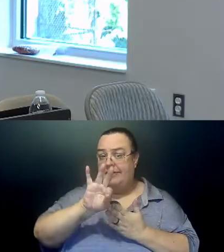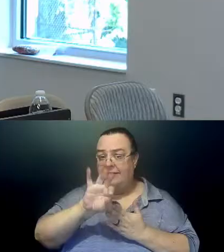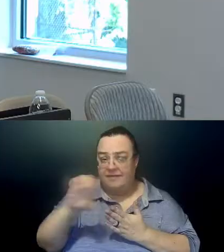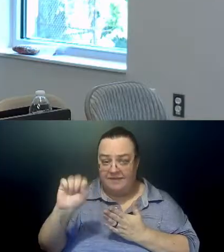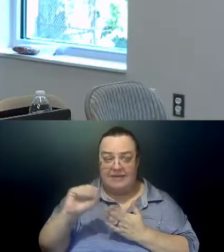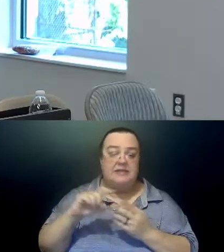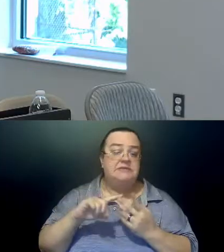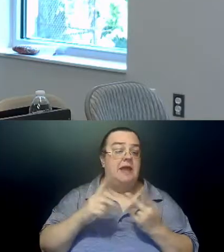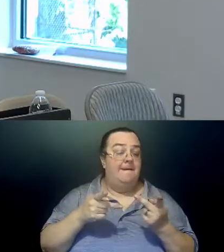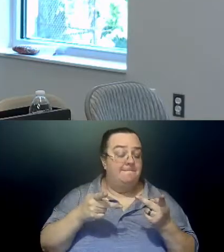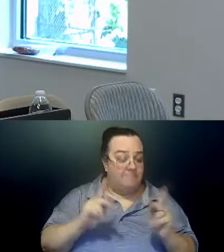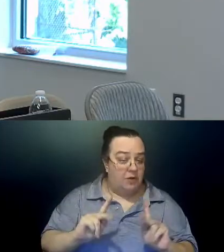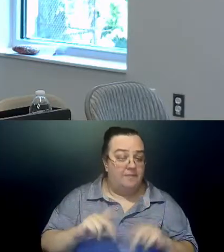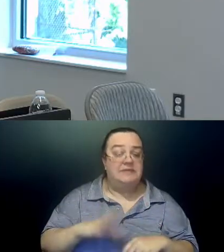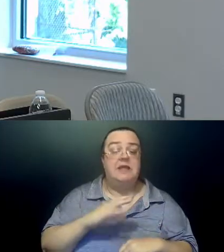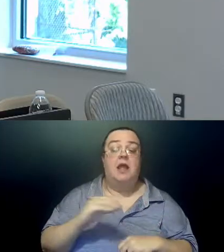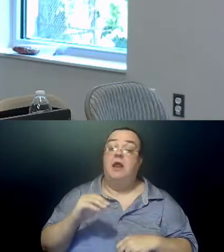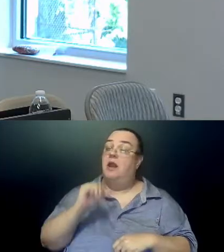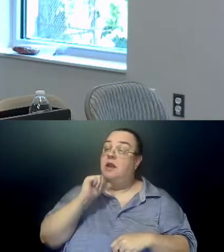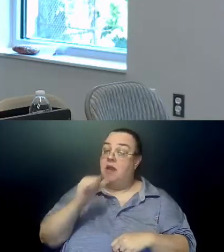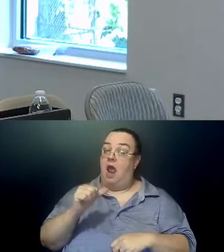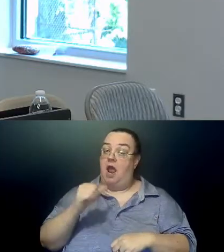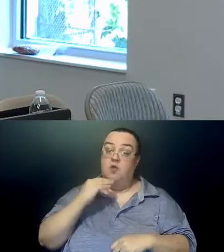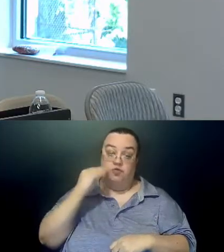permits and non-residential revenue.